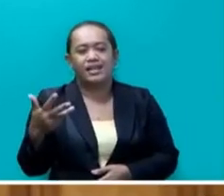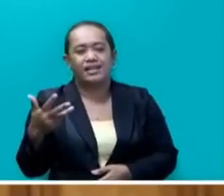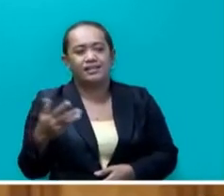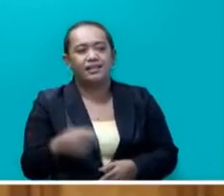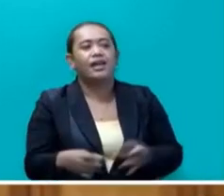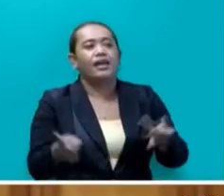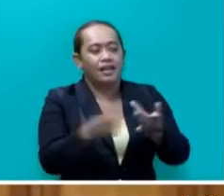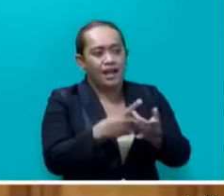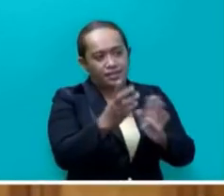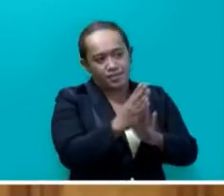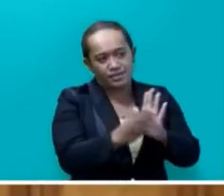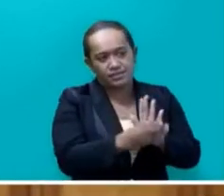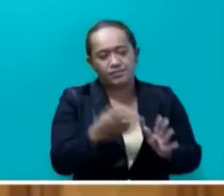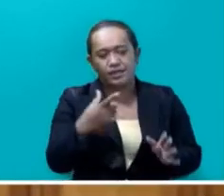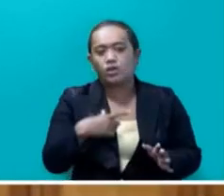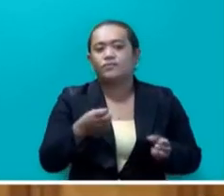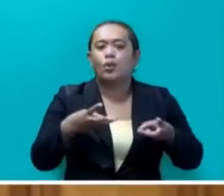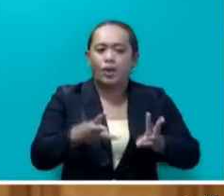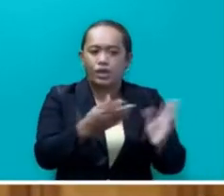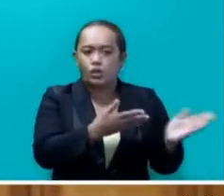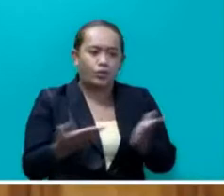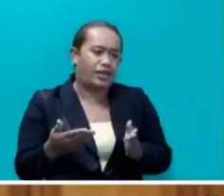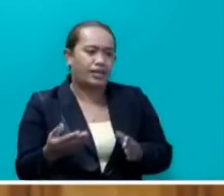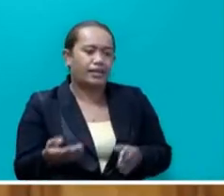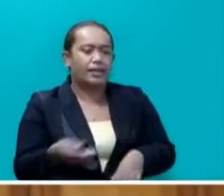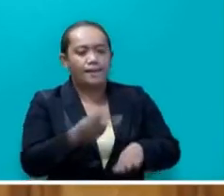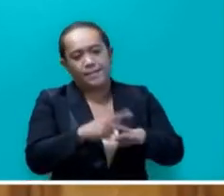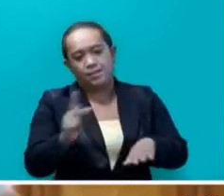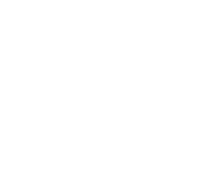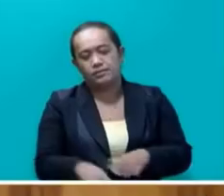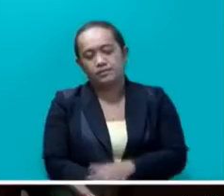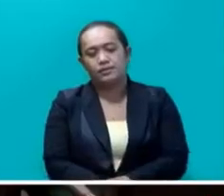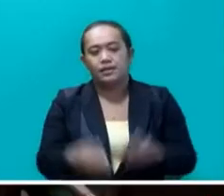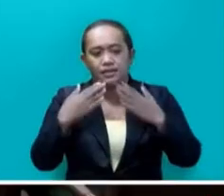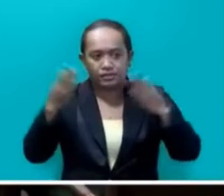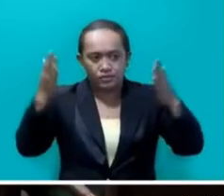bills because of the manner they've been brought into Parliament, Honorable Speaker. Thank you, Honorable Speaker.